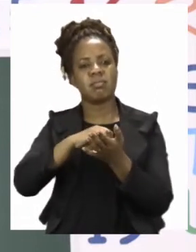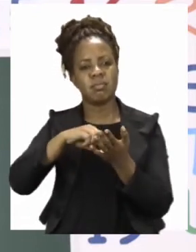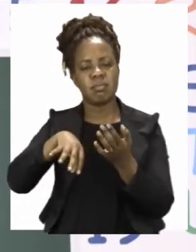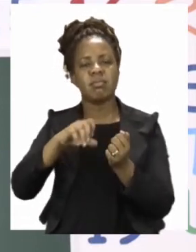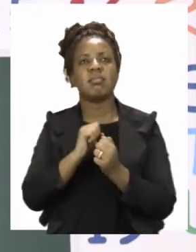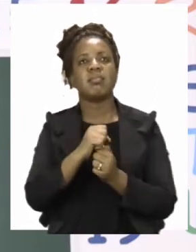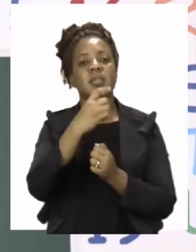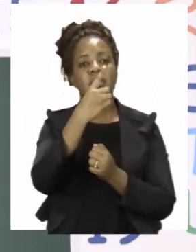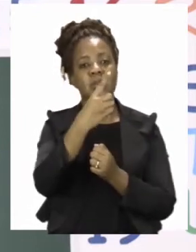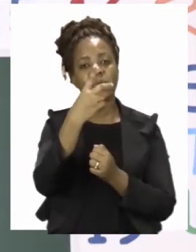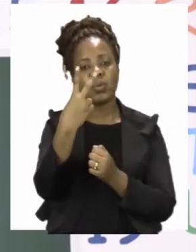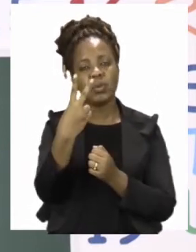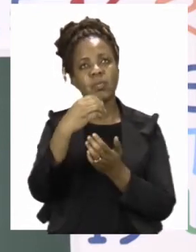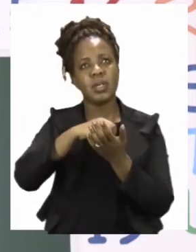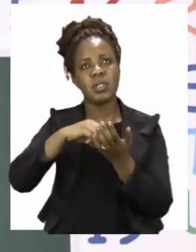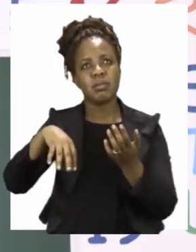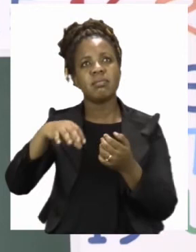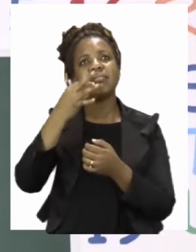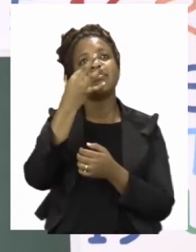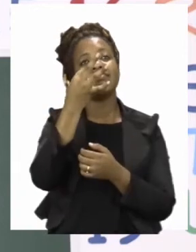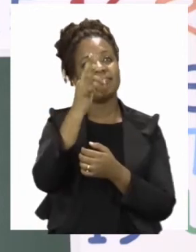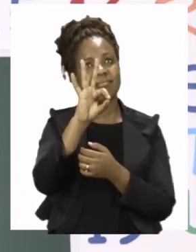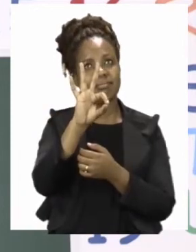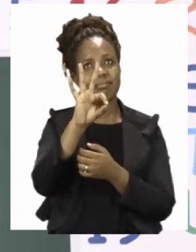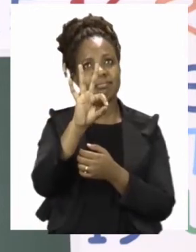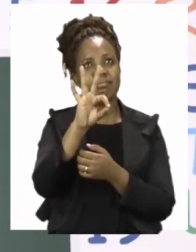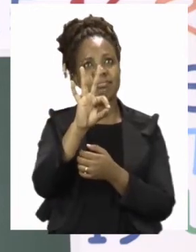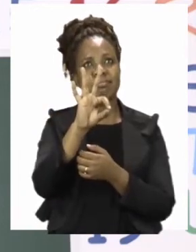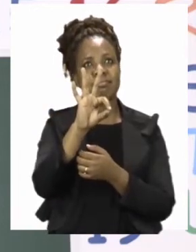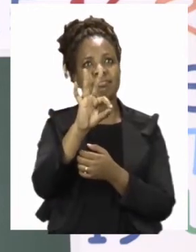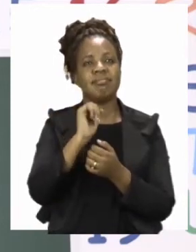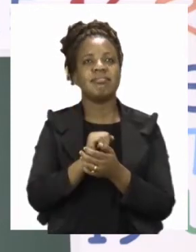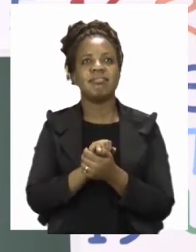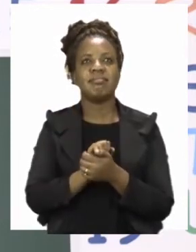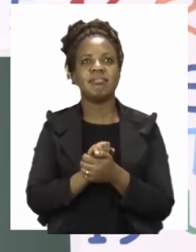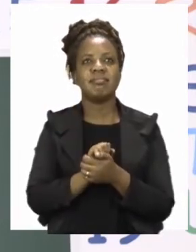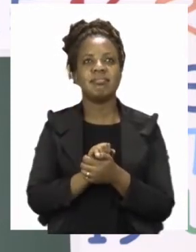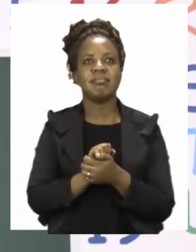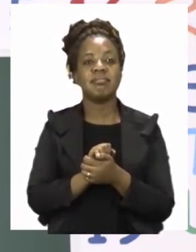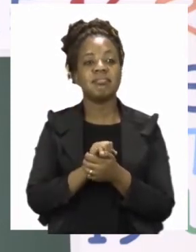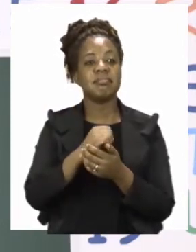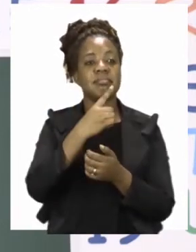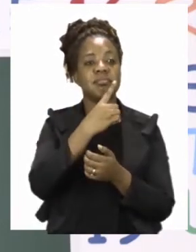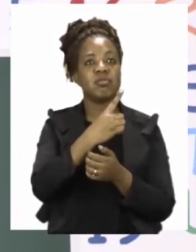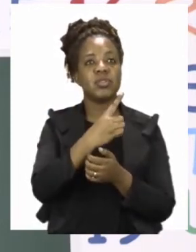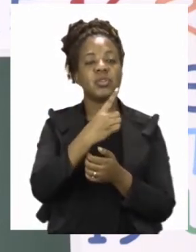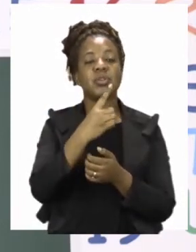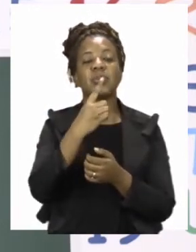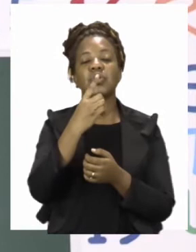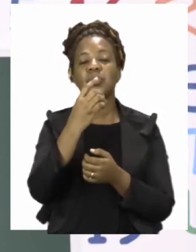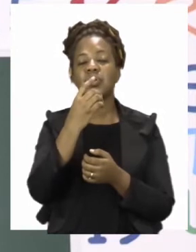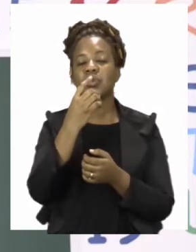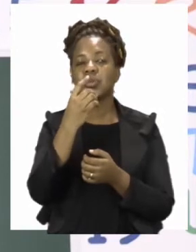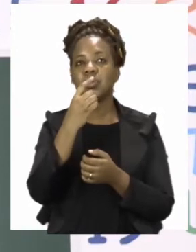your tens sit and where your units sit as well. After that, you can start. Starting from your